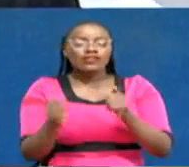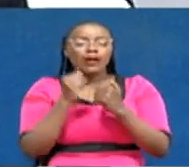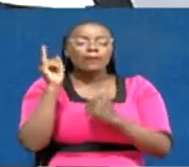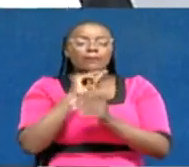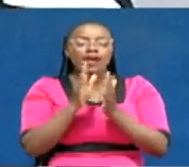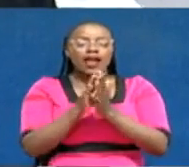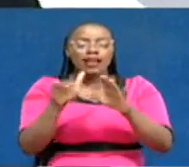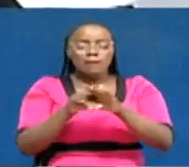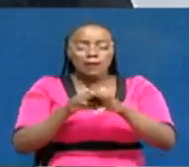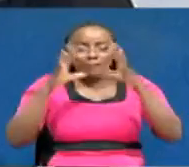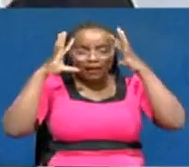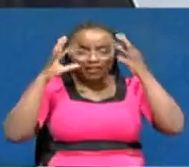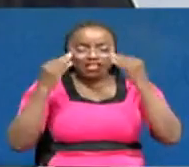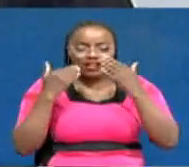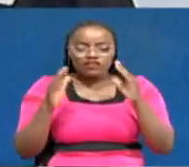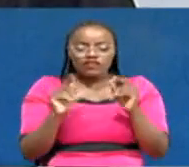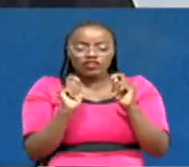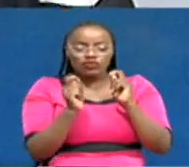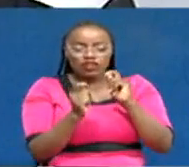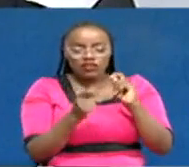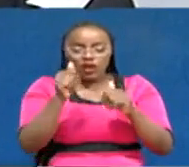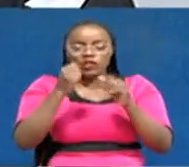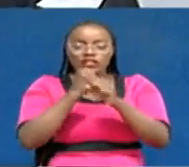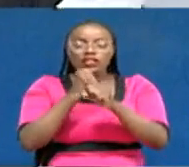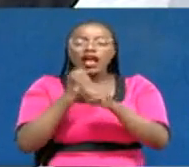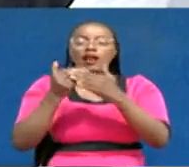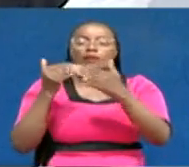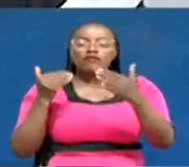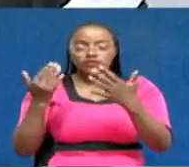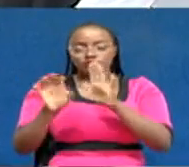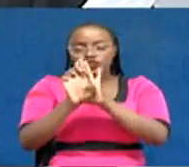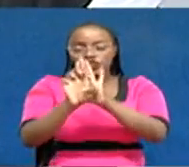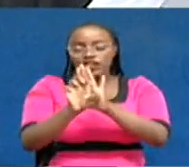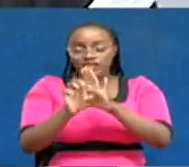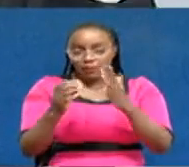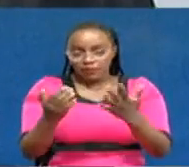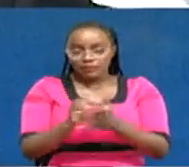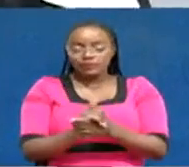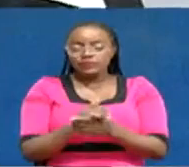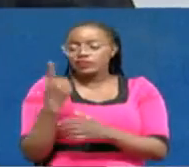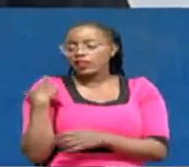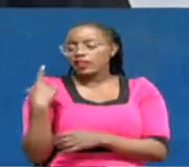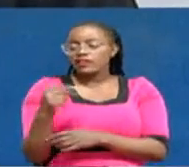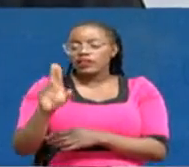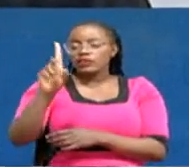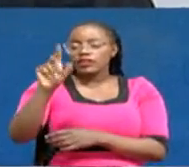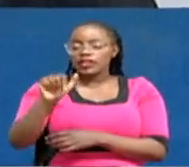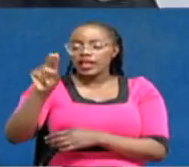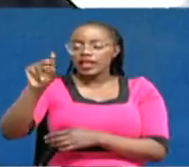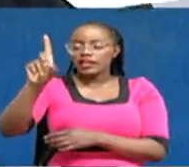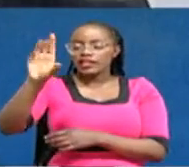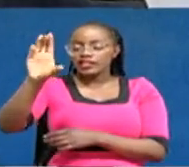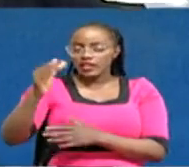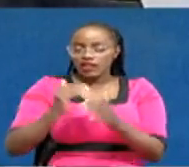and the members make a decision to reverse one that they had made earlier. So let me give you an example. example, for instance, in the recent UDA